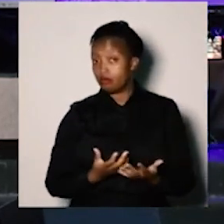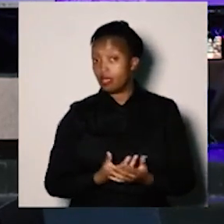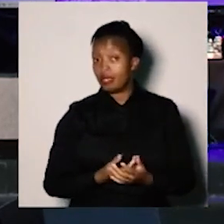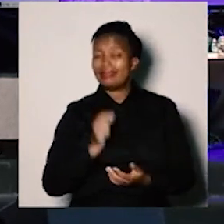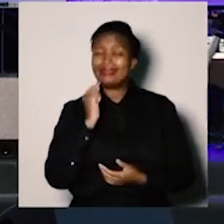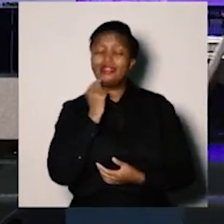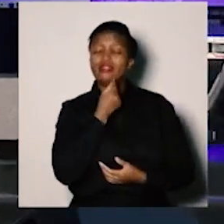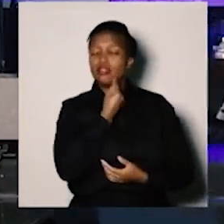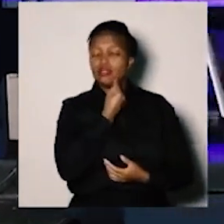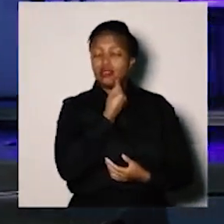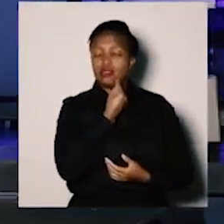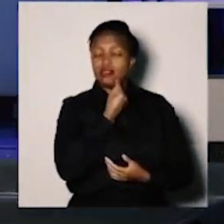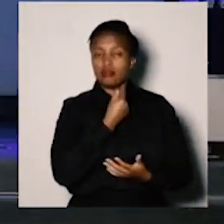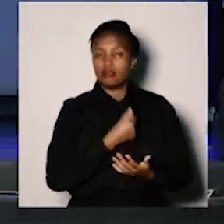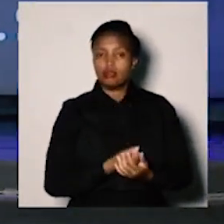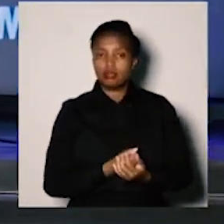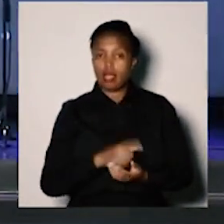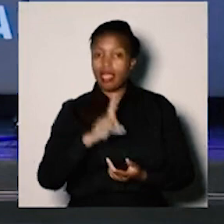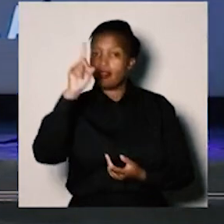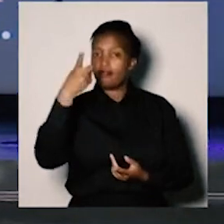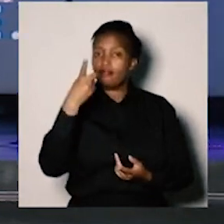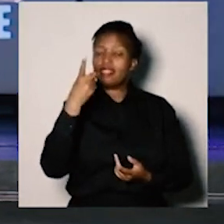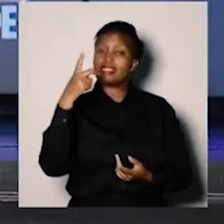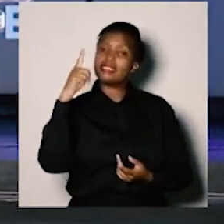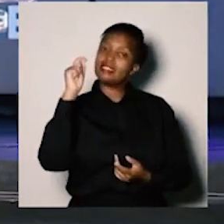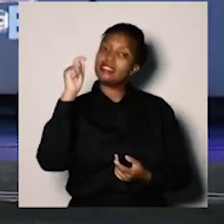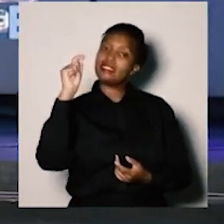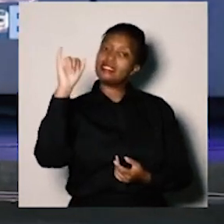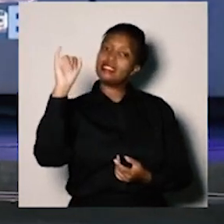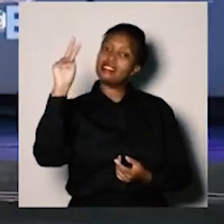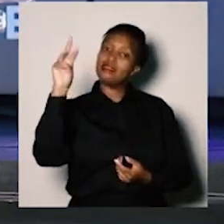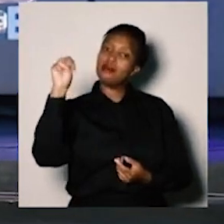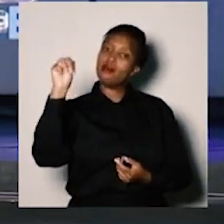He says in 1 Timothy chapter 4, verse 7,